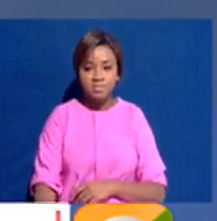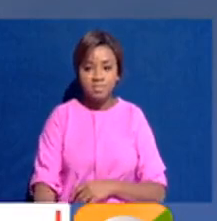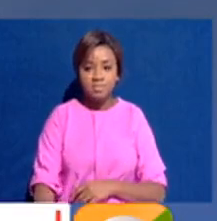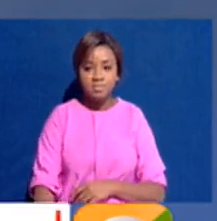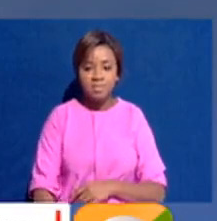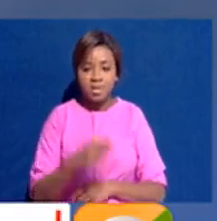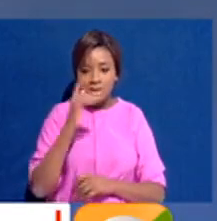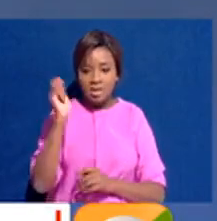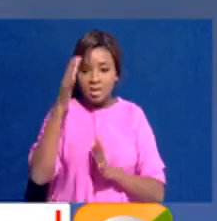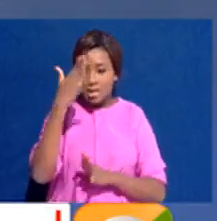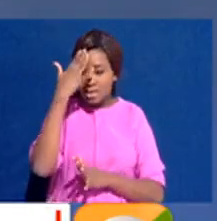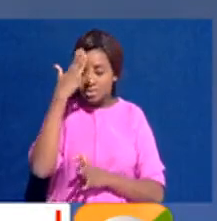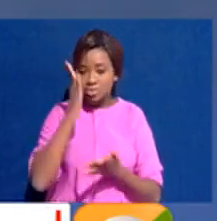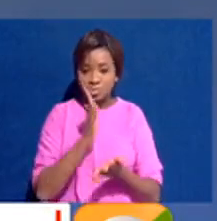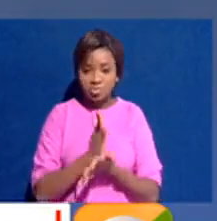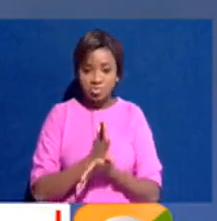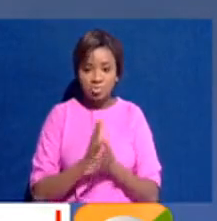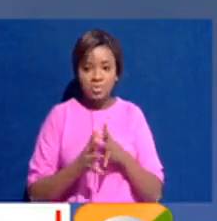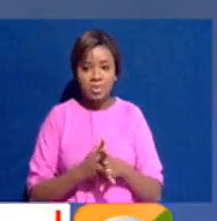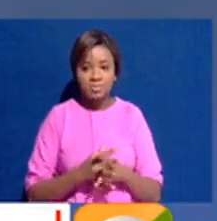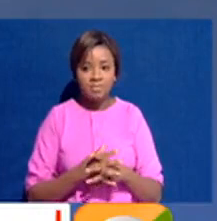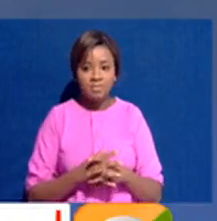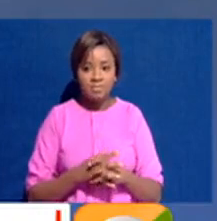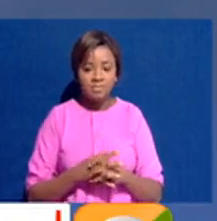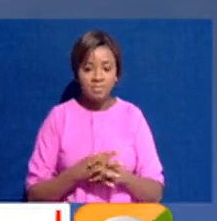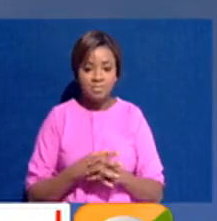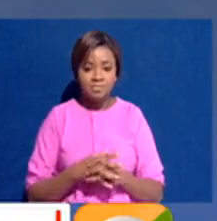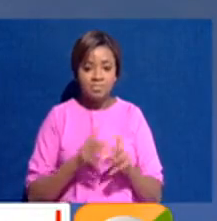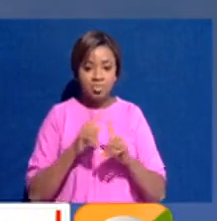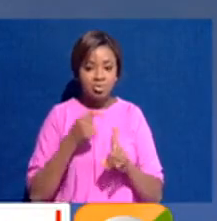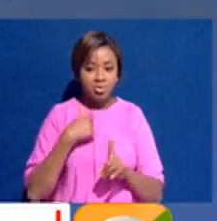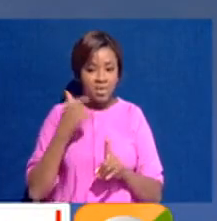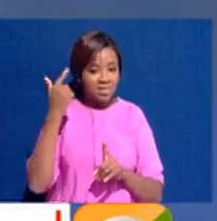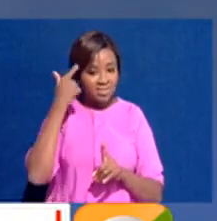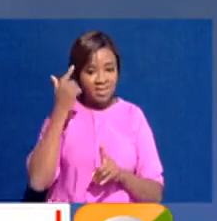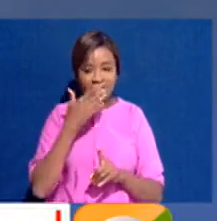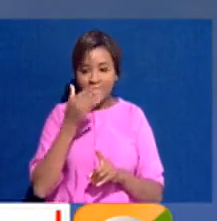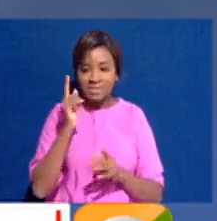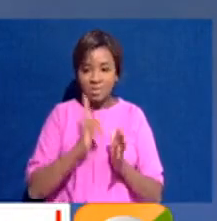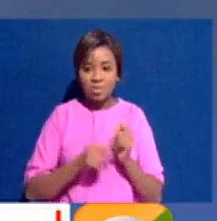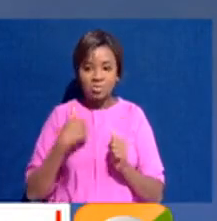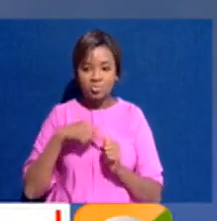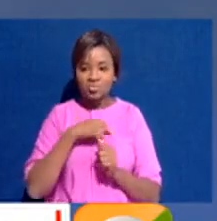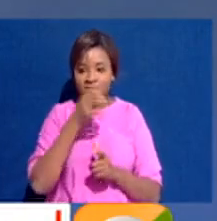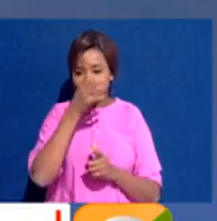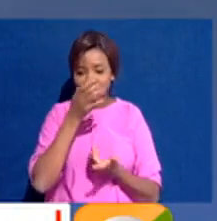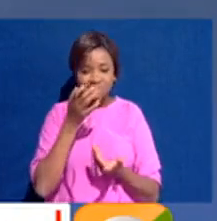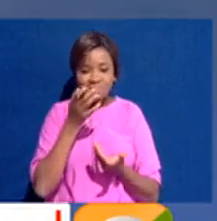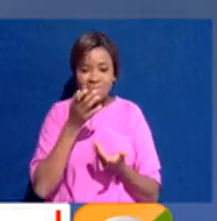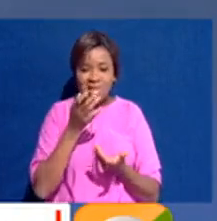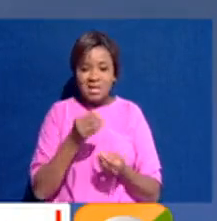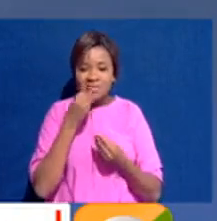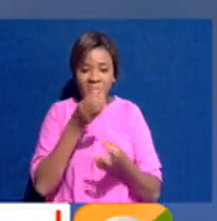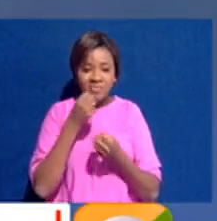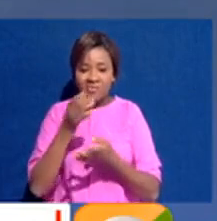talk, which has no basis, I think we should not entertain Kenyans on talks that have no basis.